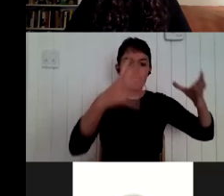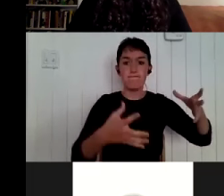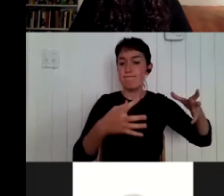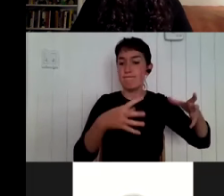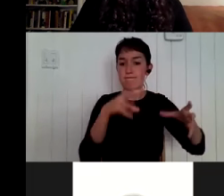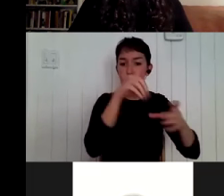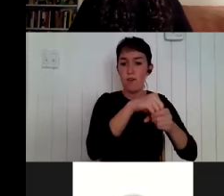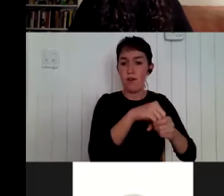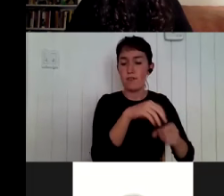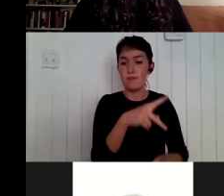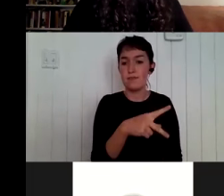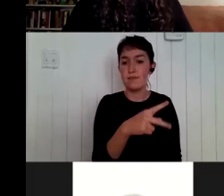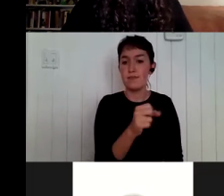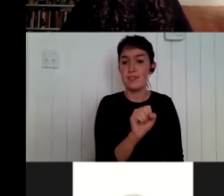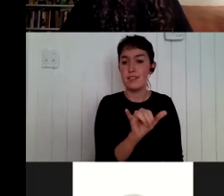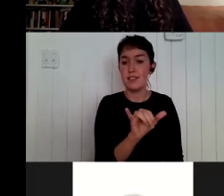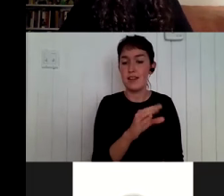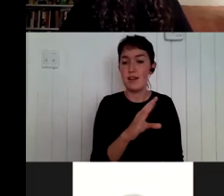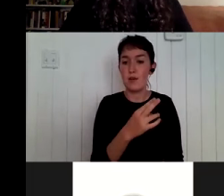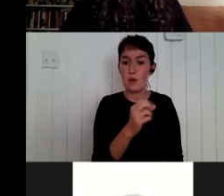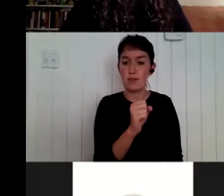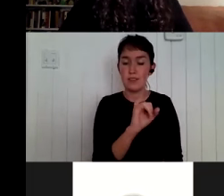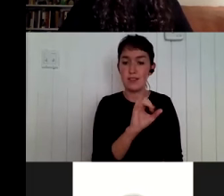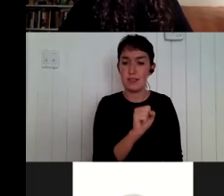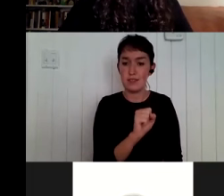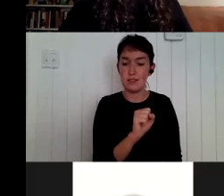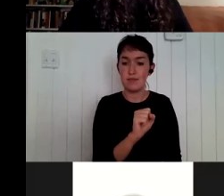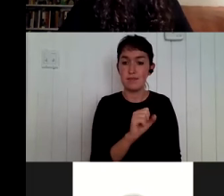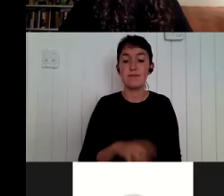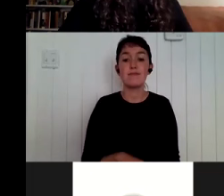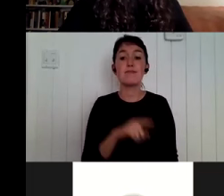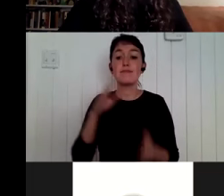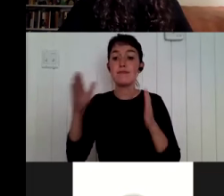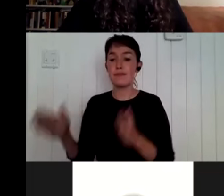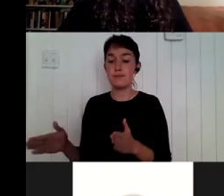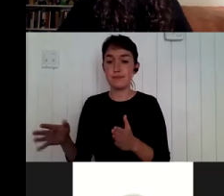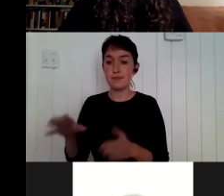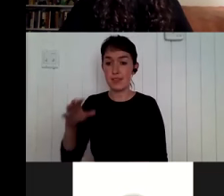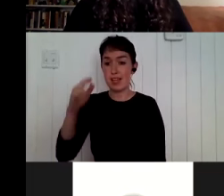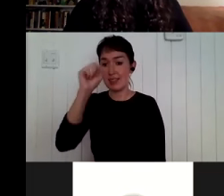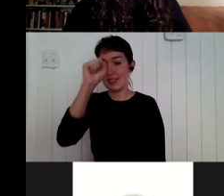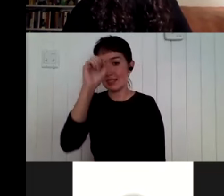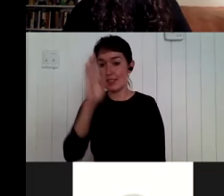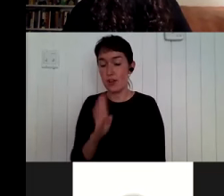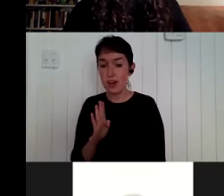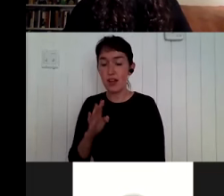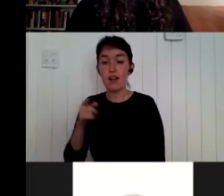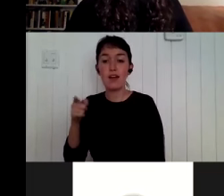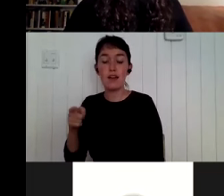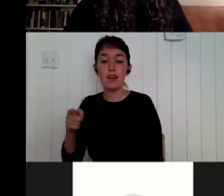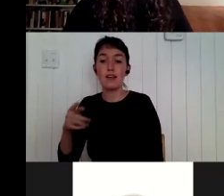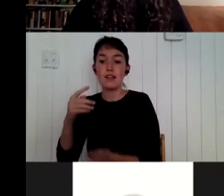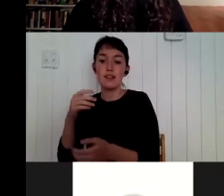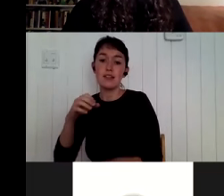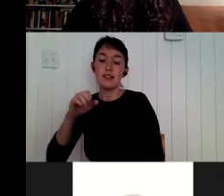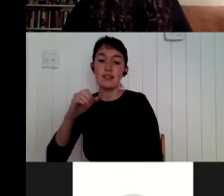To differentiate this from schizophrenia, which is more sort of a disorder that a psychiatrist or a psychologist would give,